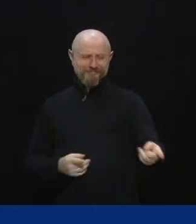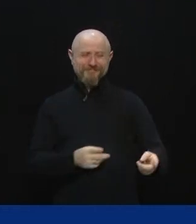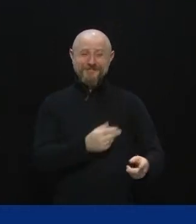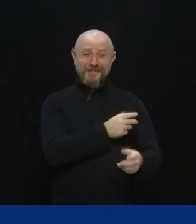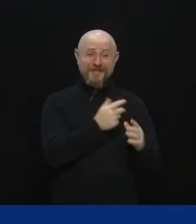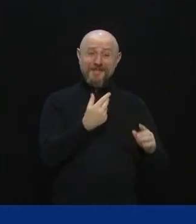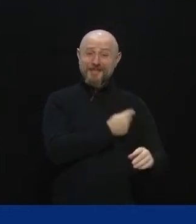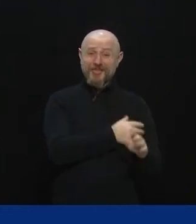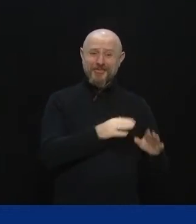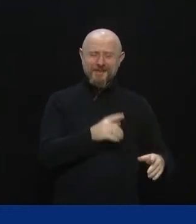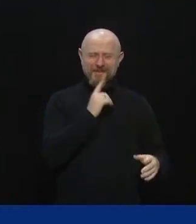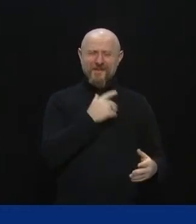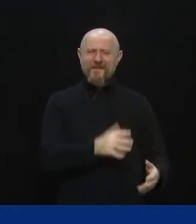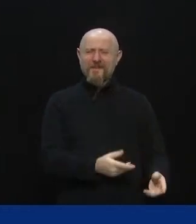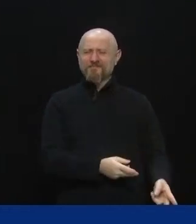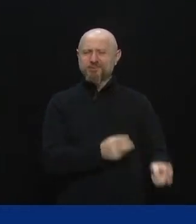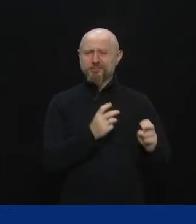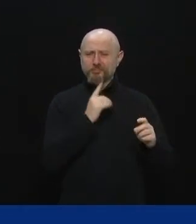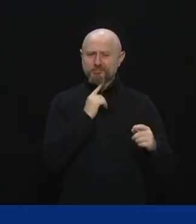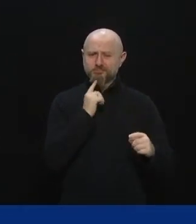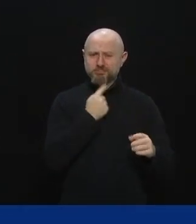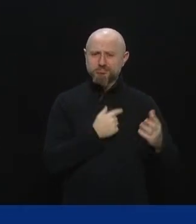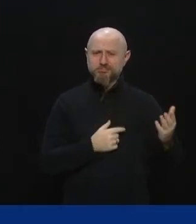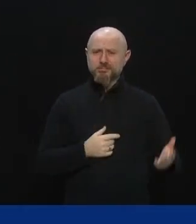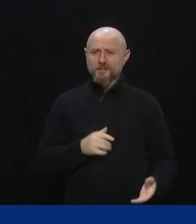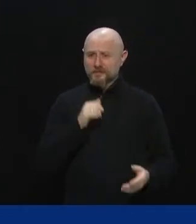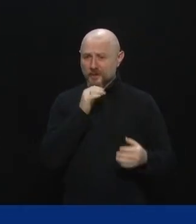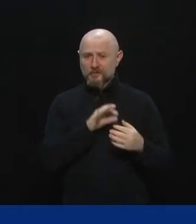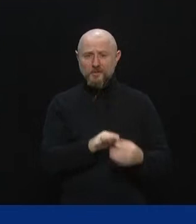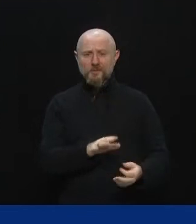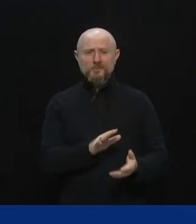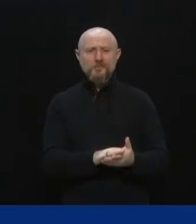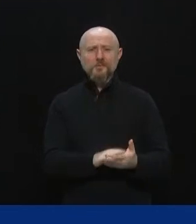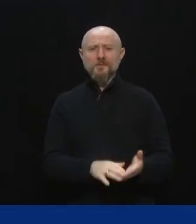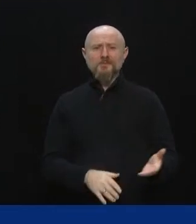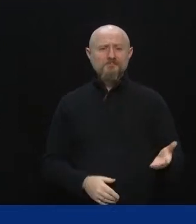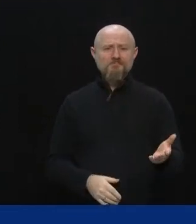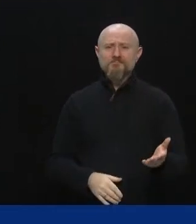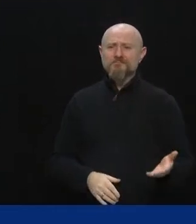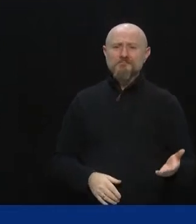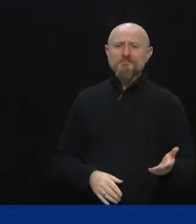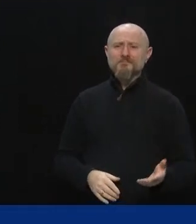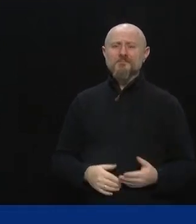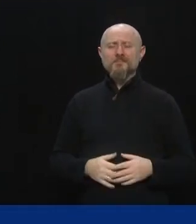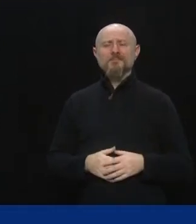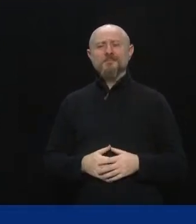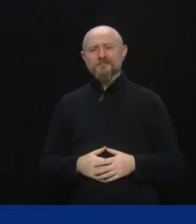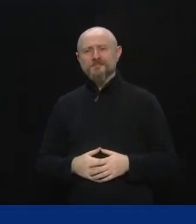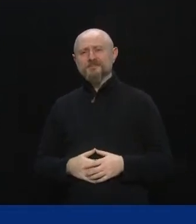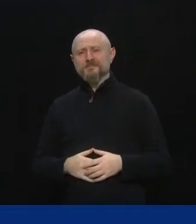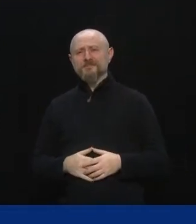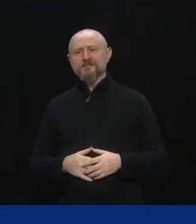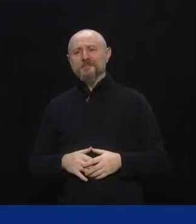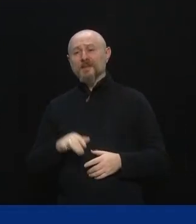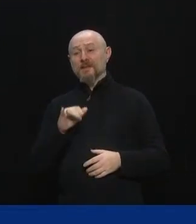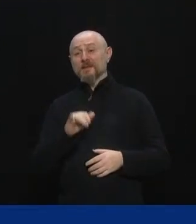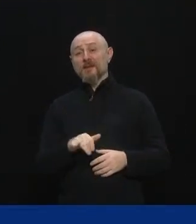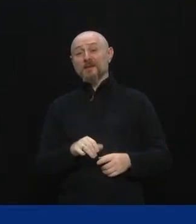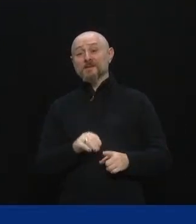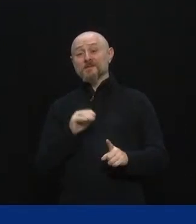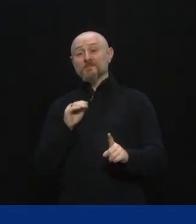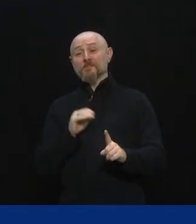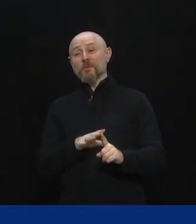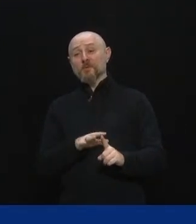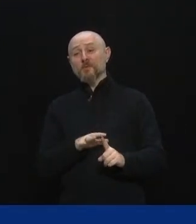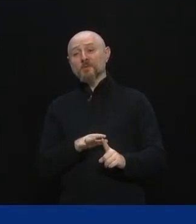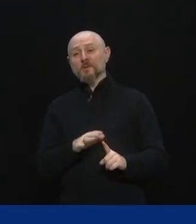And those are not related to being in school. The children just went to school. This would have occurred exposure to all those